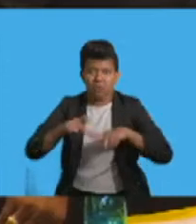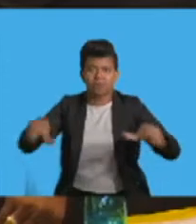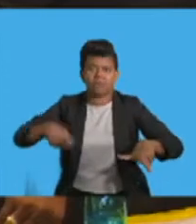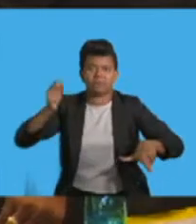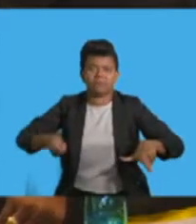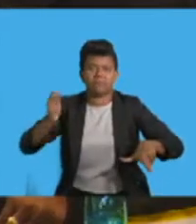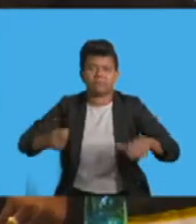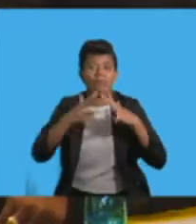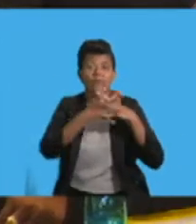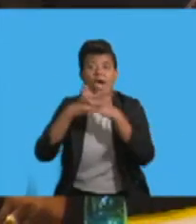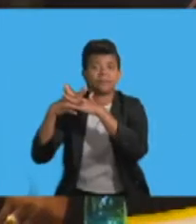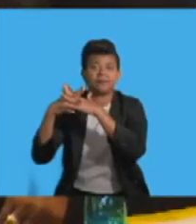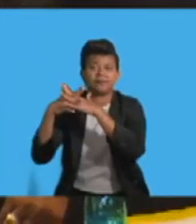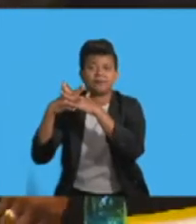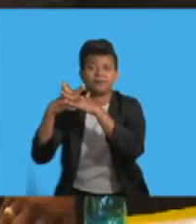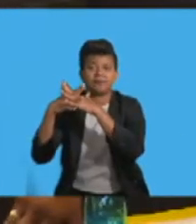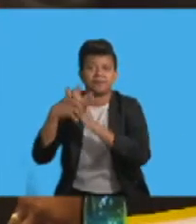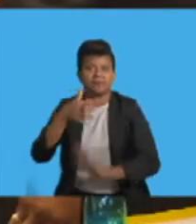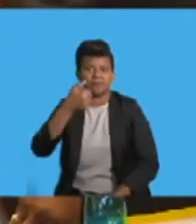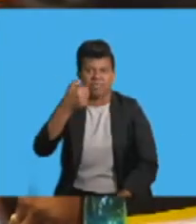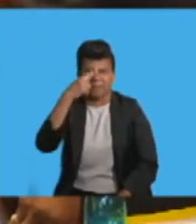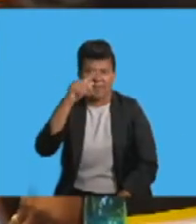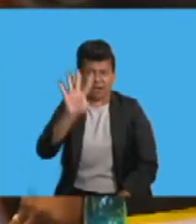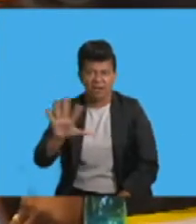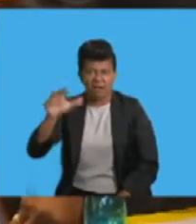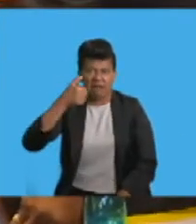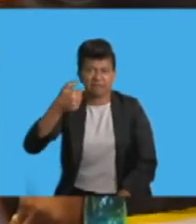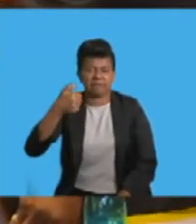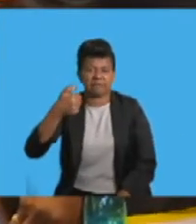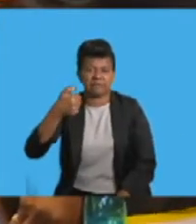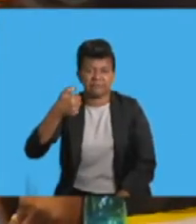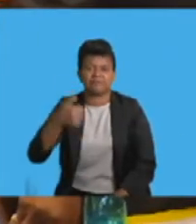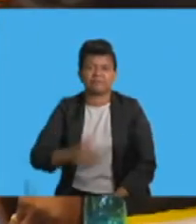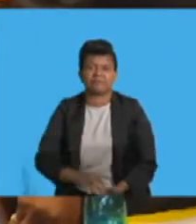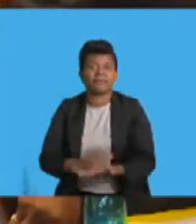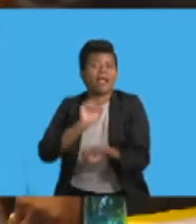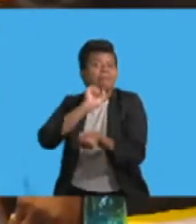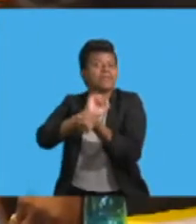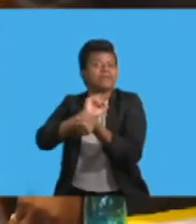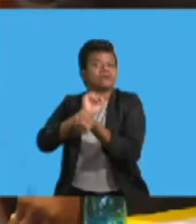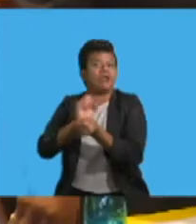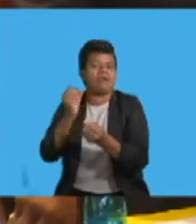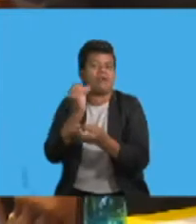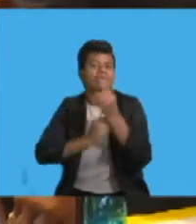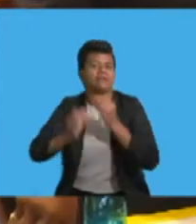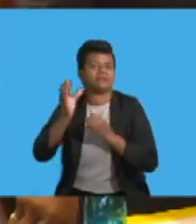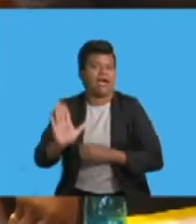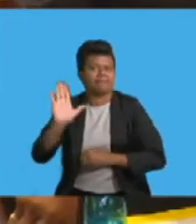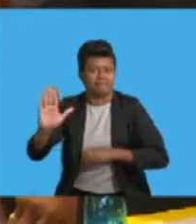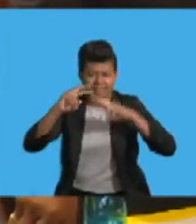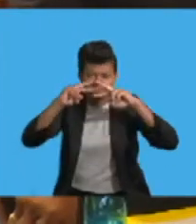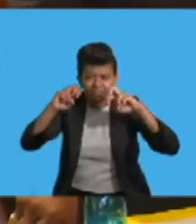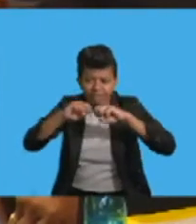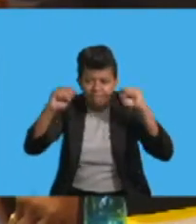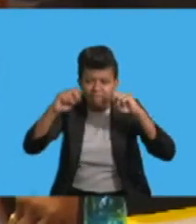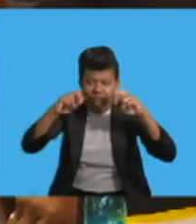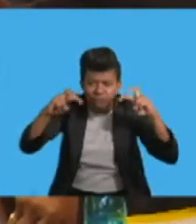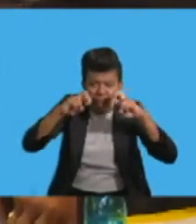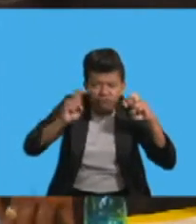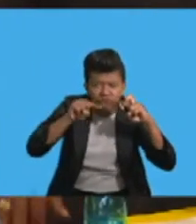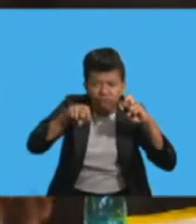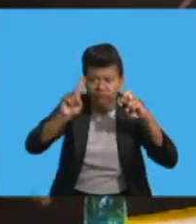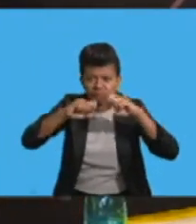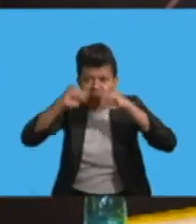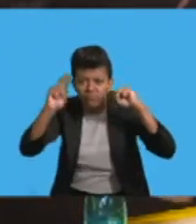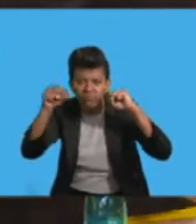we have about 6, and of course, 4 under investigations and